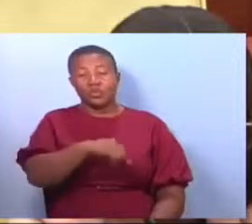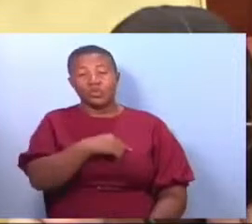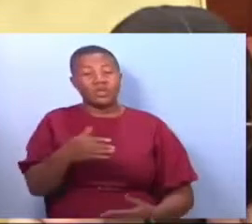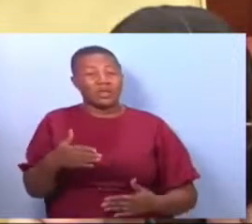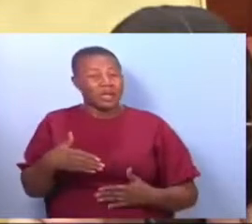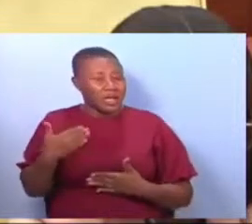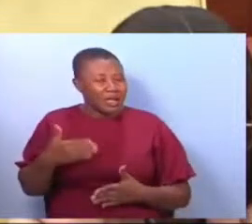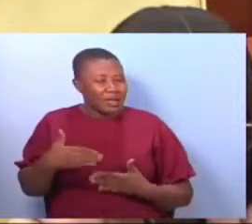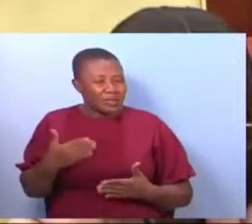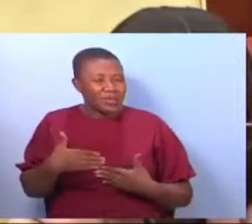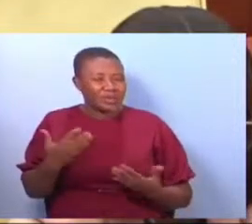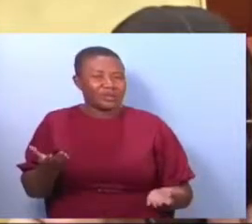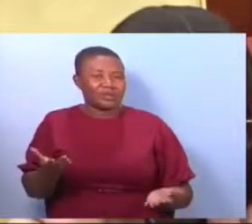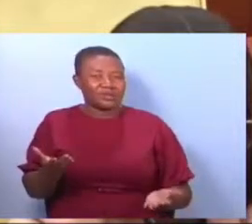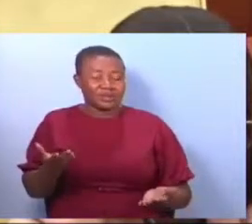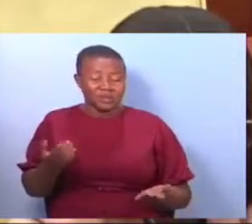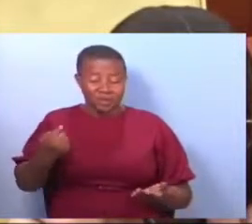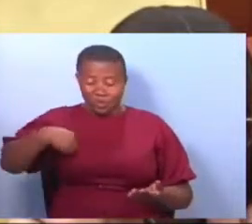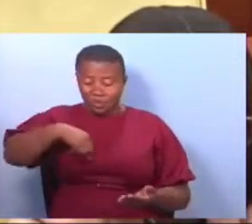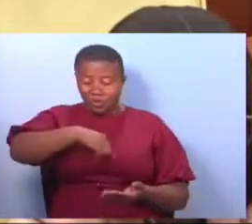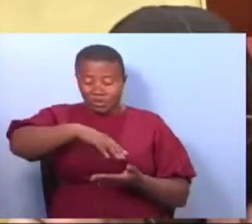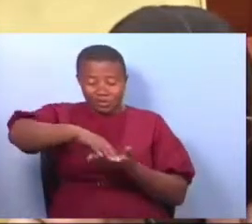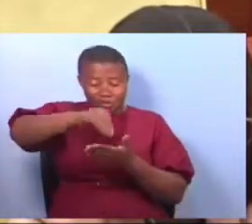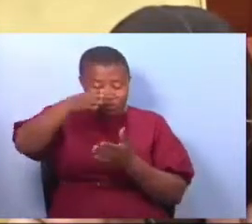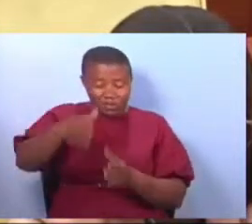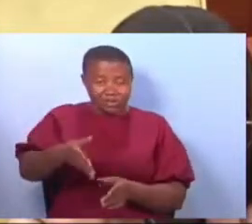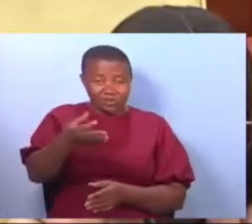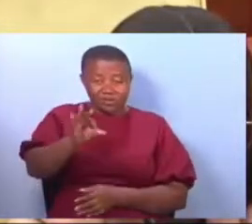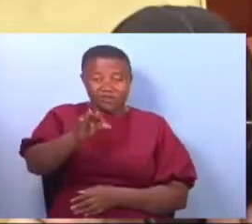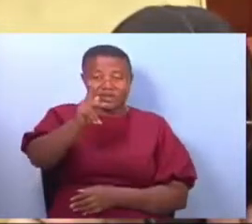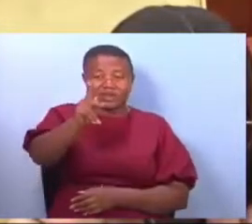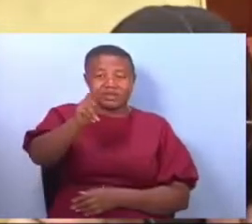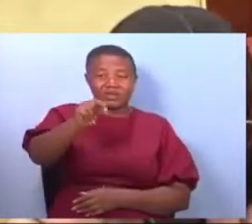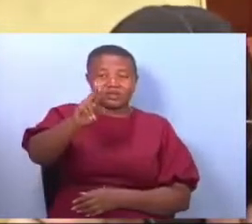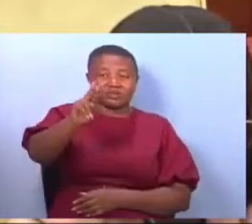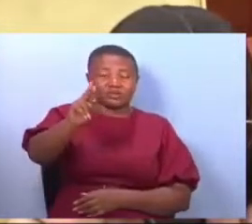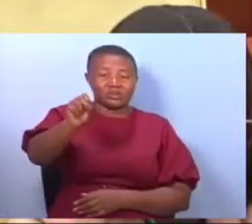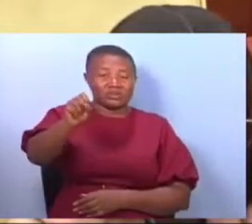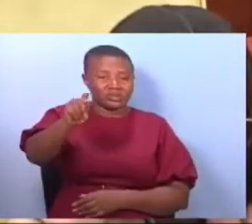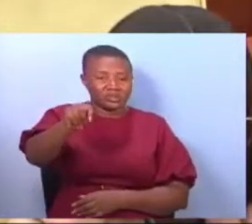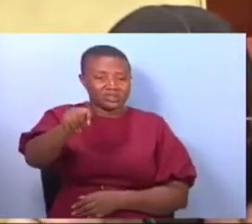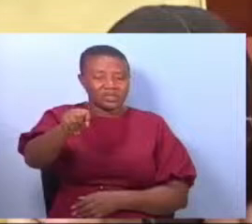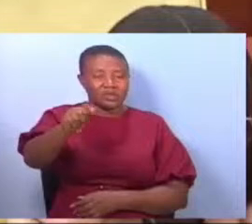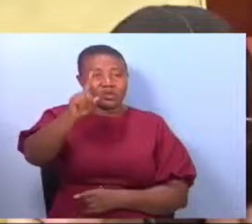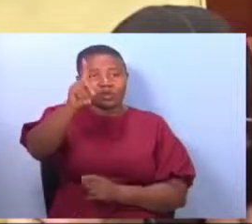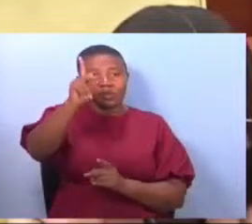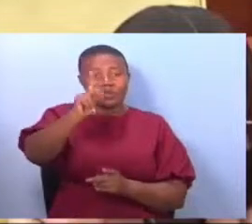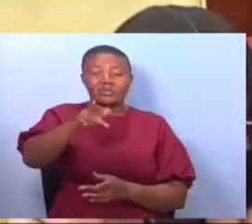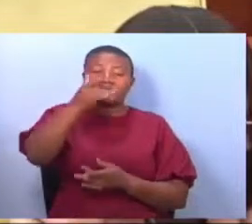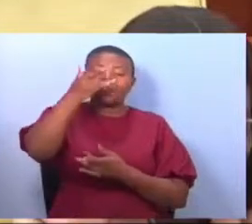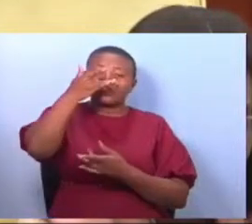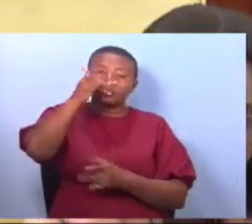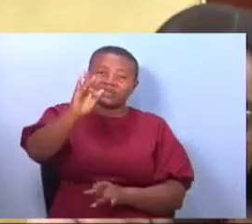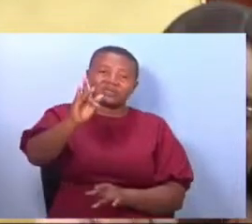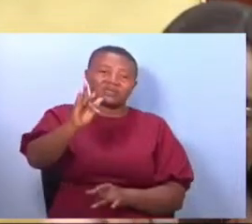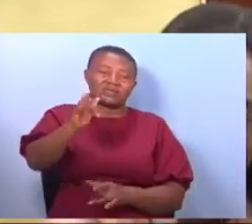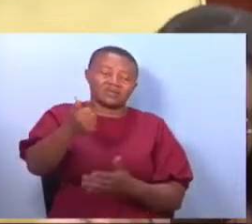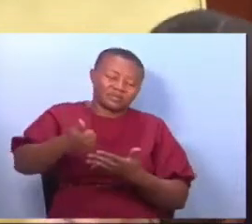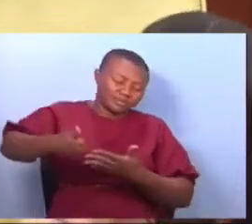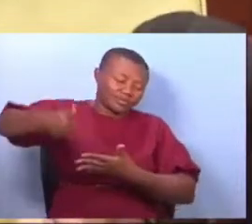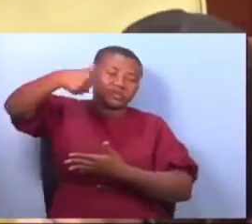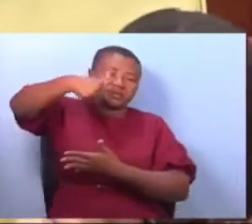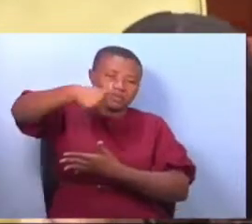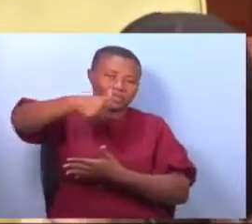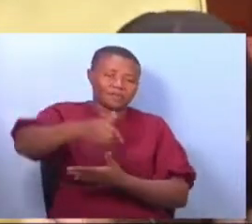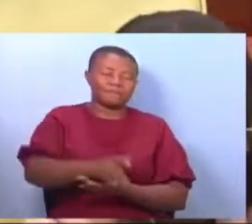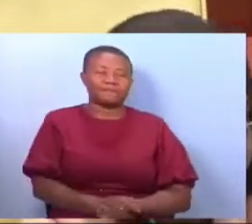that a student of KNUST, our own, has been elevated for the West and Central Africa Climate